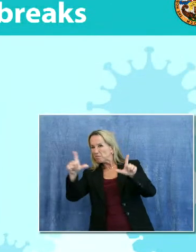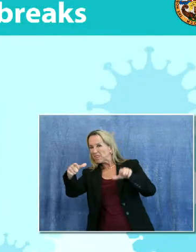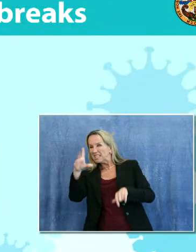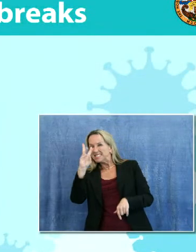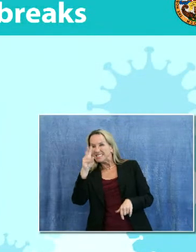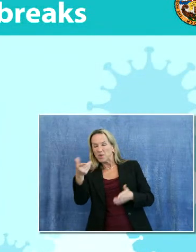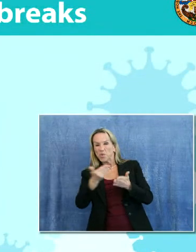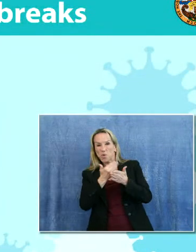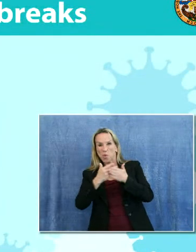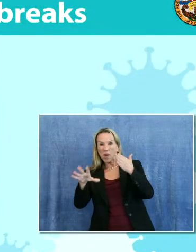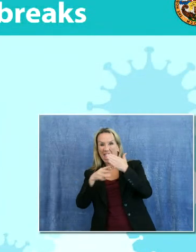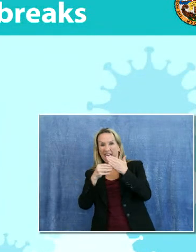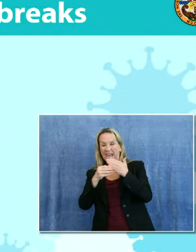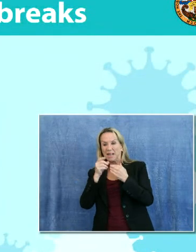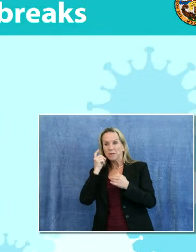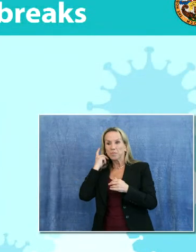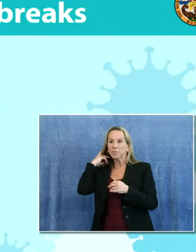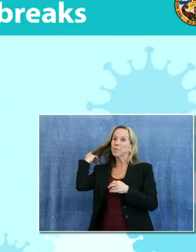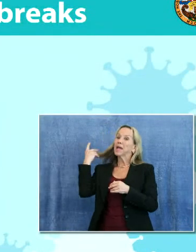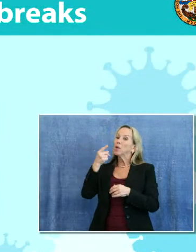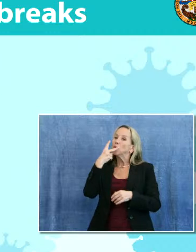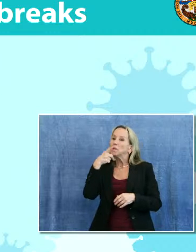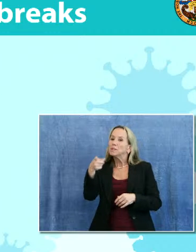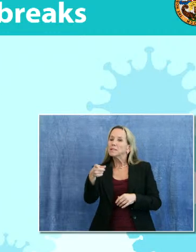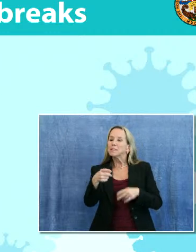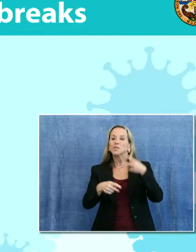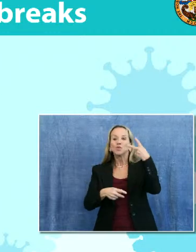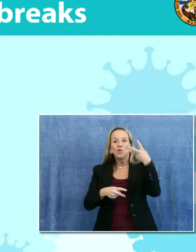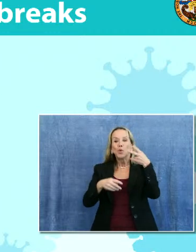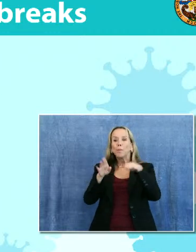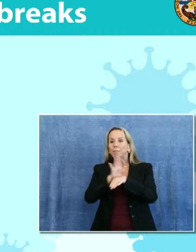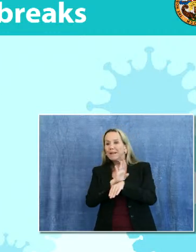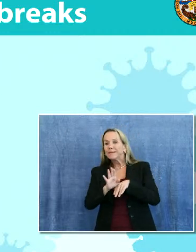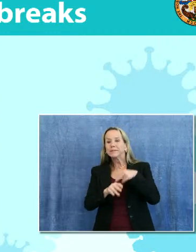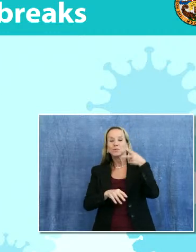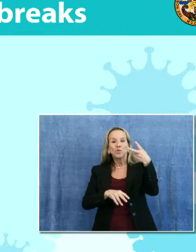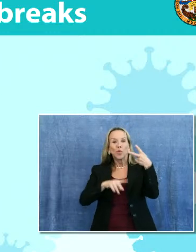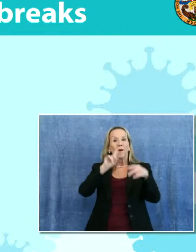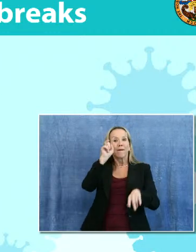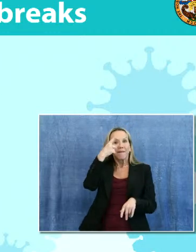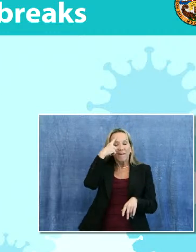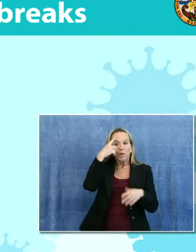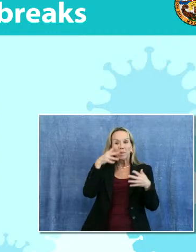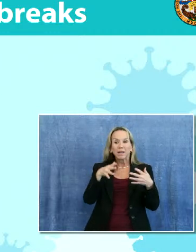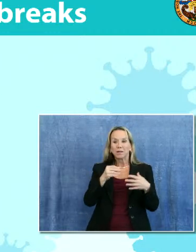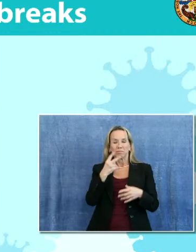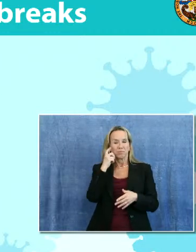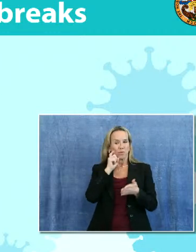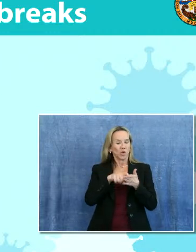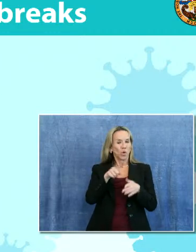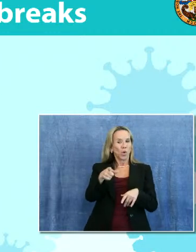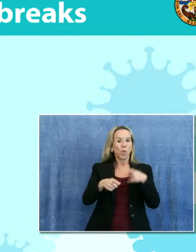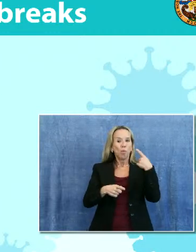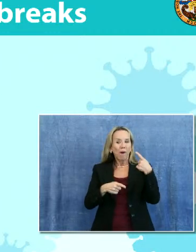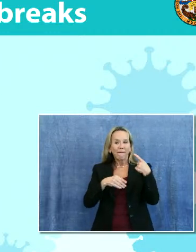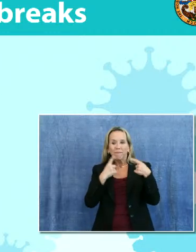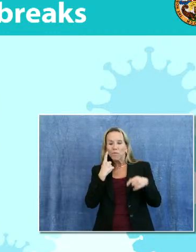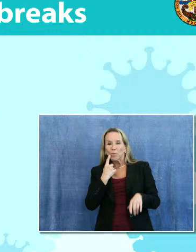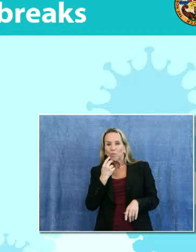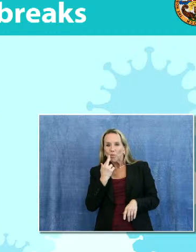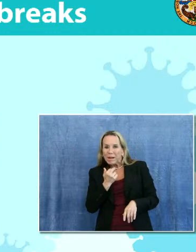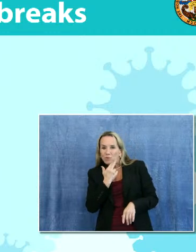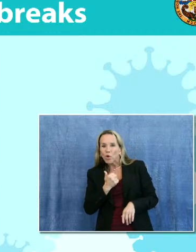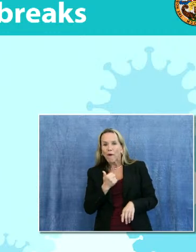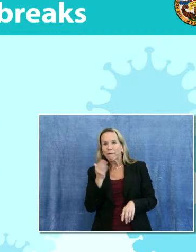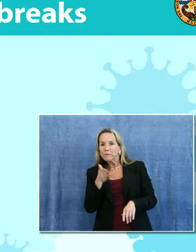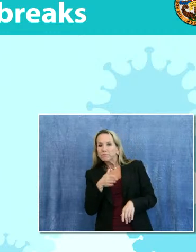And you see them here as 2 in businesses, 2 in government, 1 in restaurants